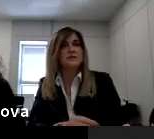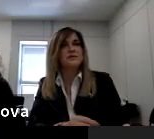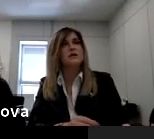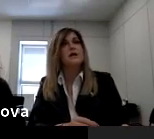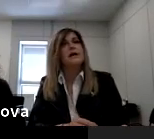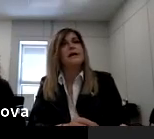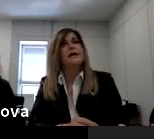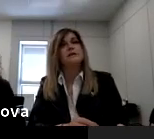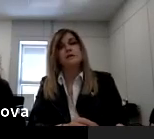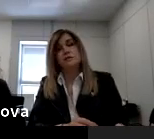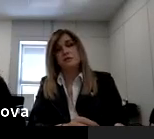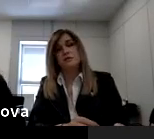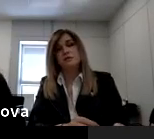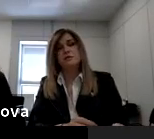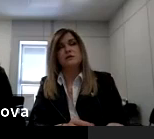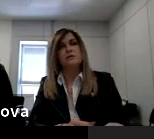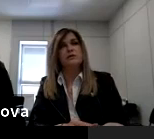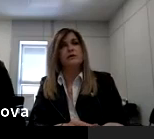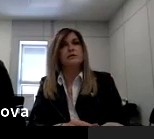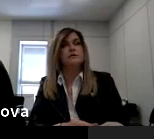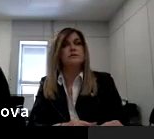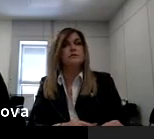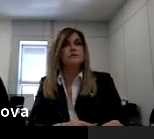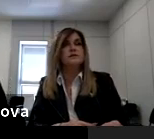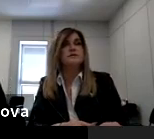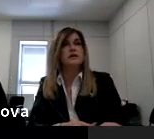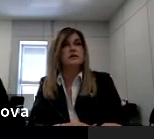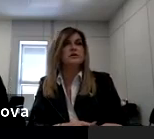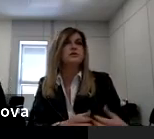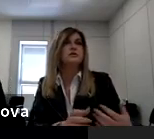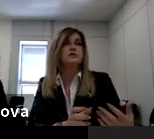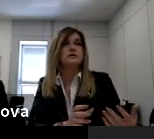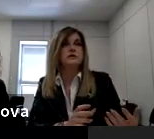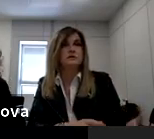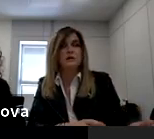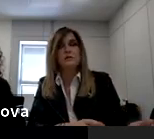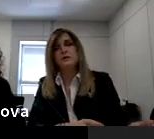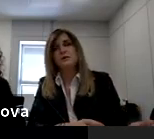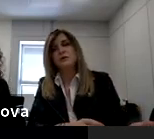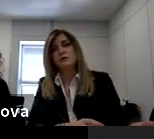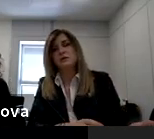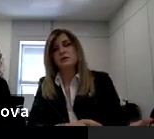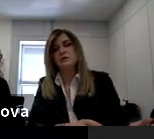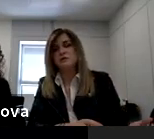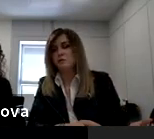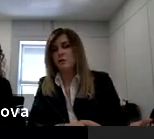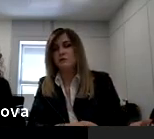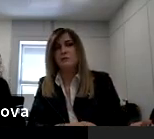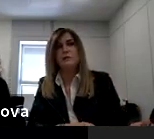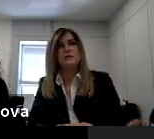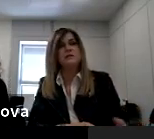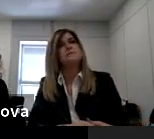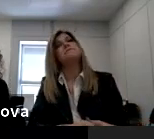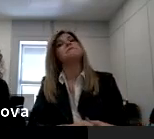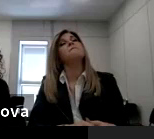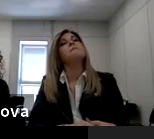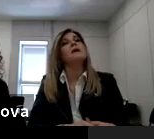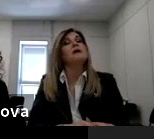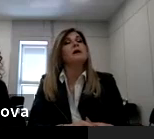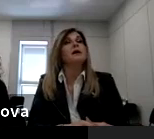basic tests, and the QCC, it's an Abu Dhabi certification. Now we consider it as one of the